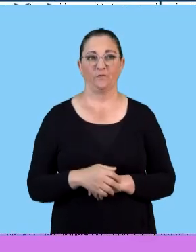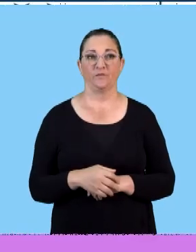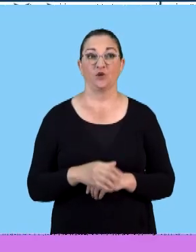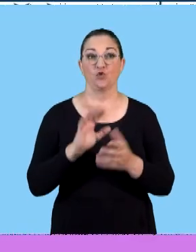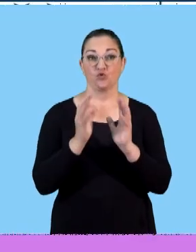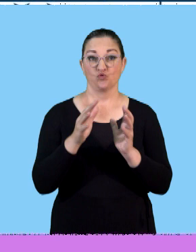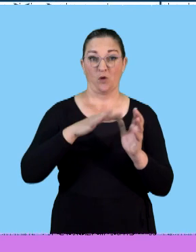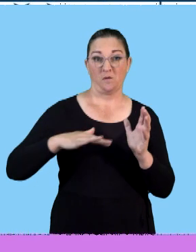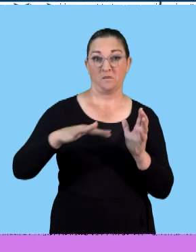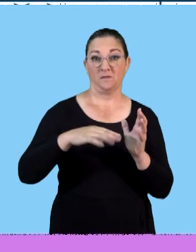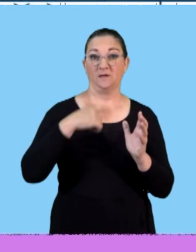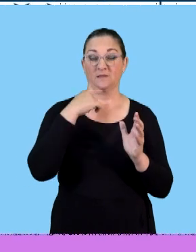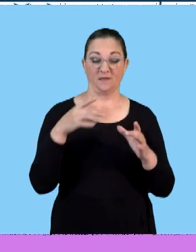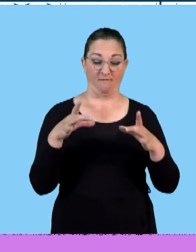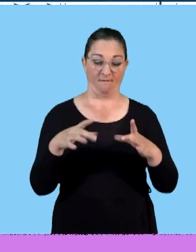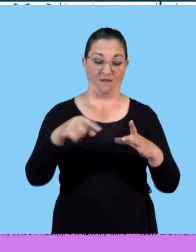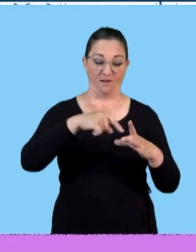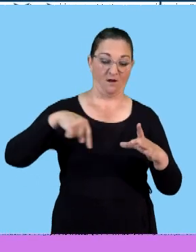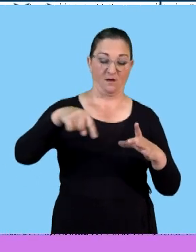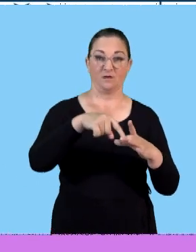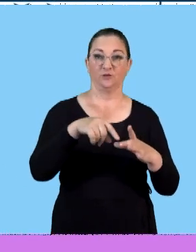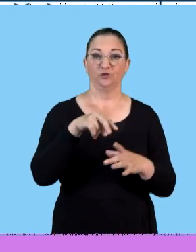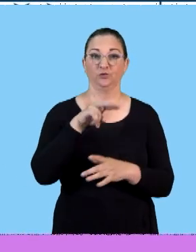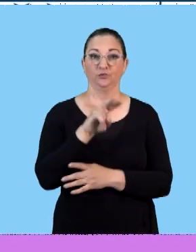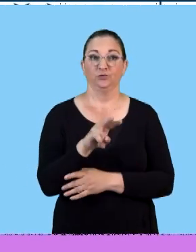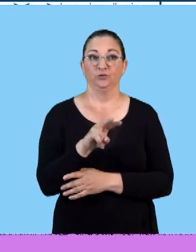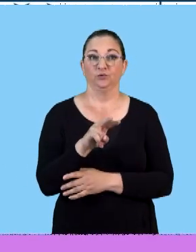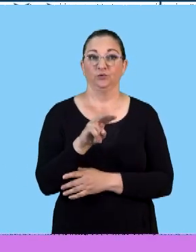claimed that the area of the center circle is